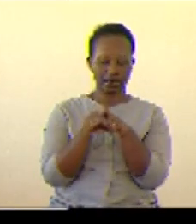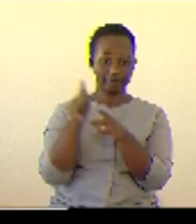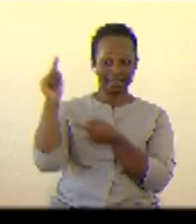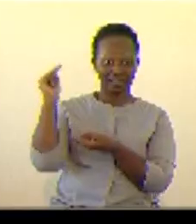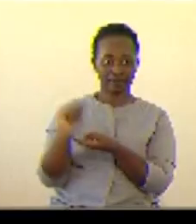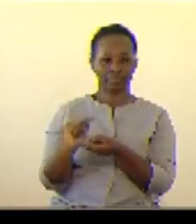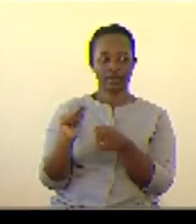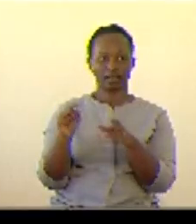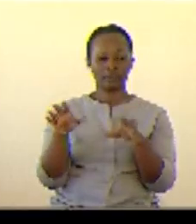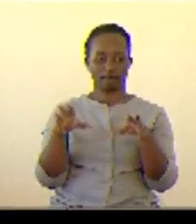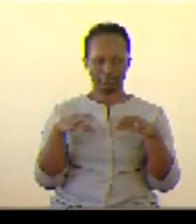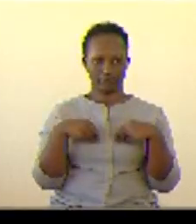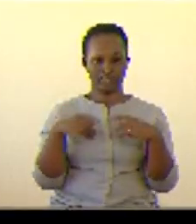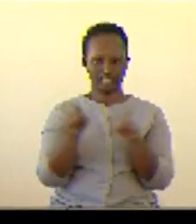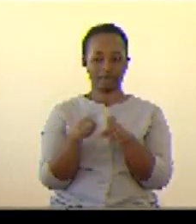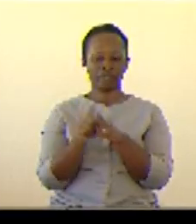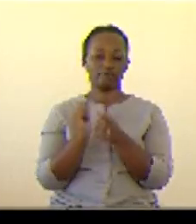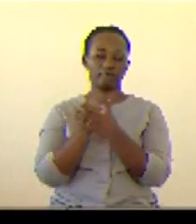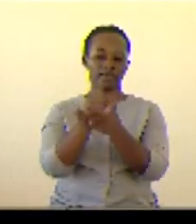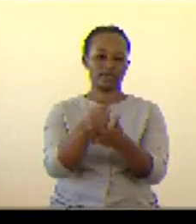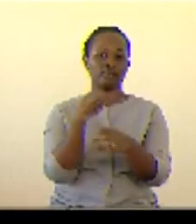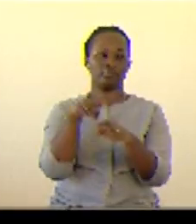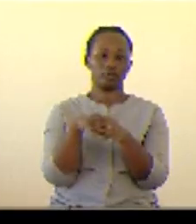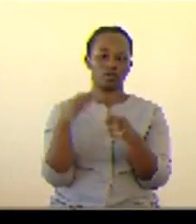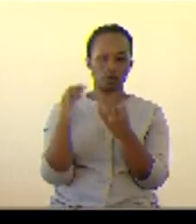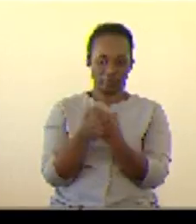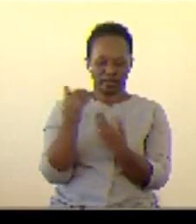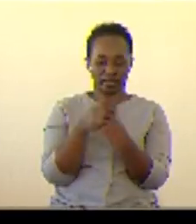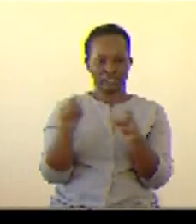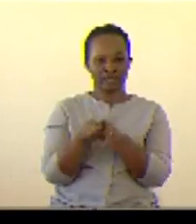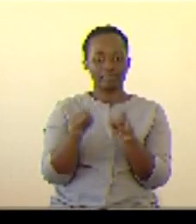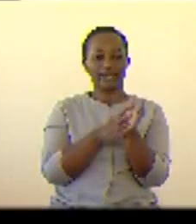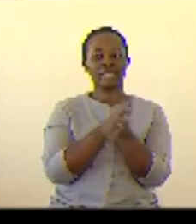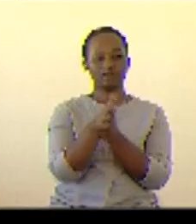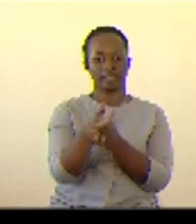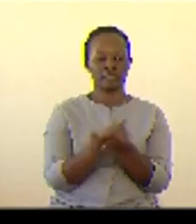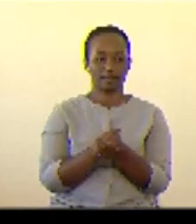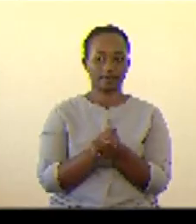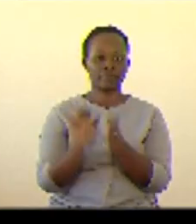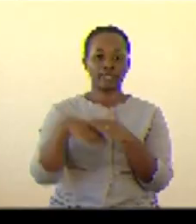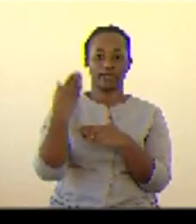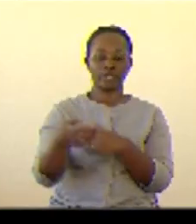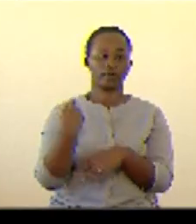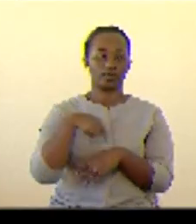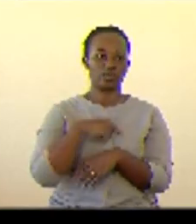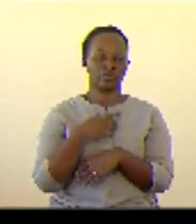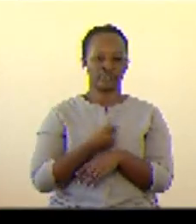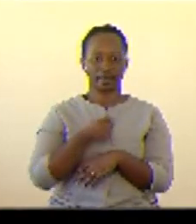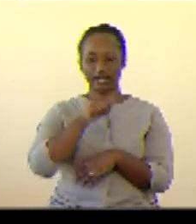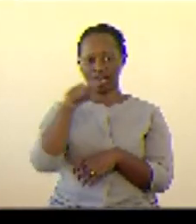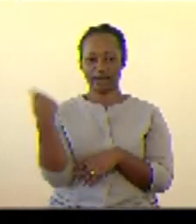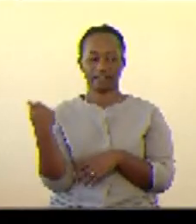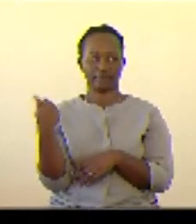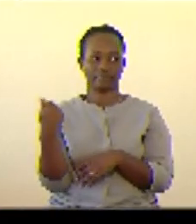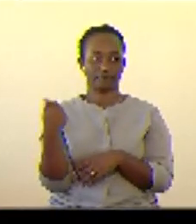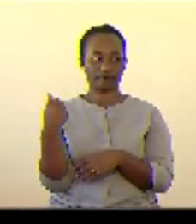allowed, is an operating expense. We treat it as an expense in the P&L account. Then we have another internal